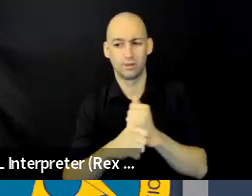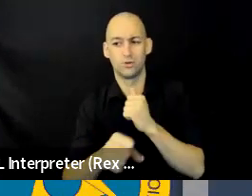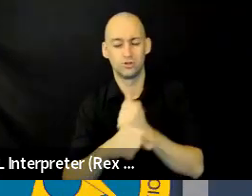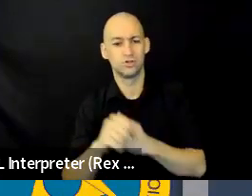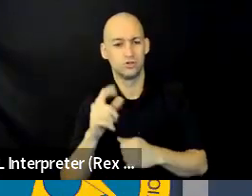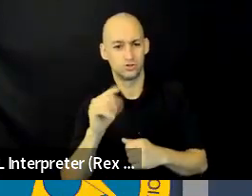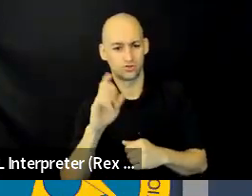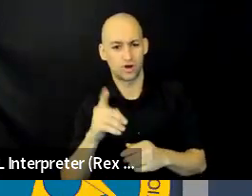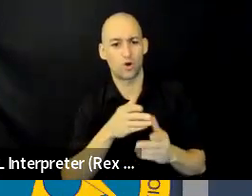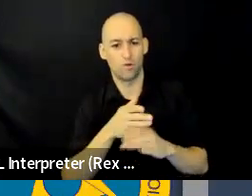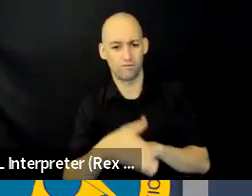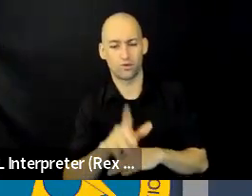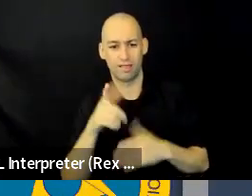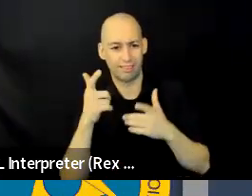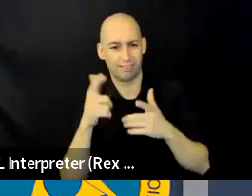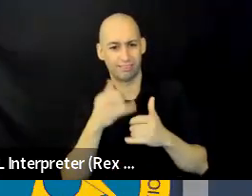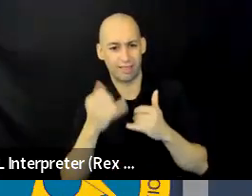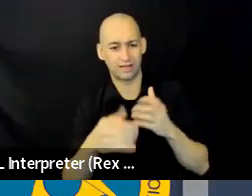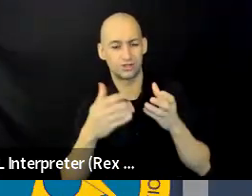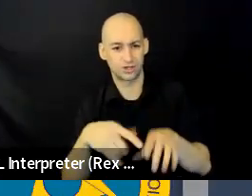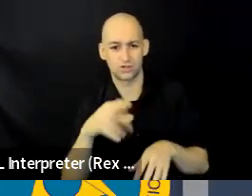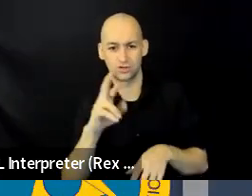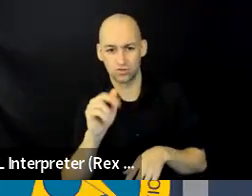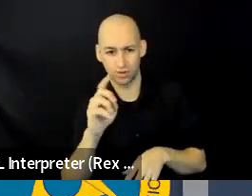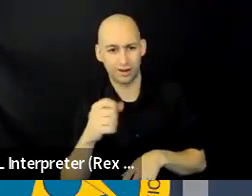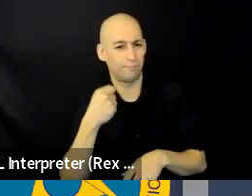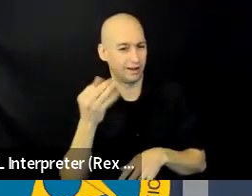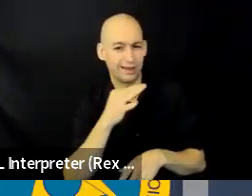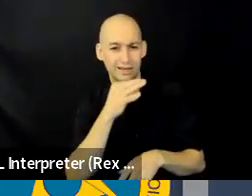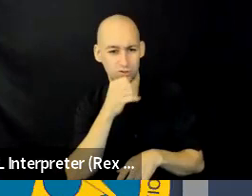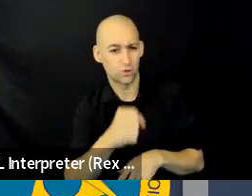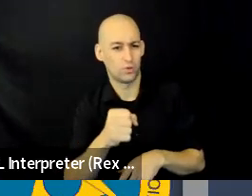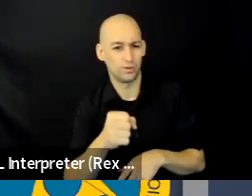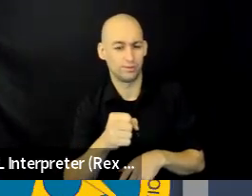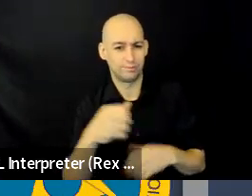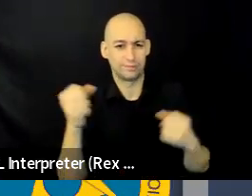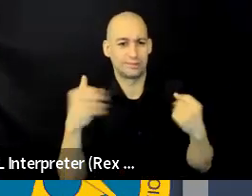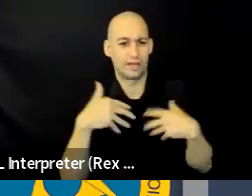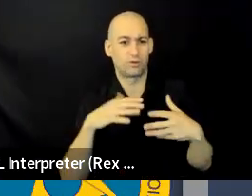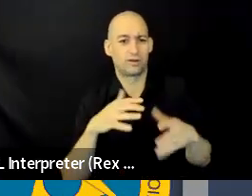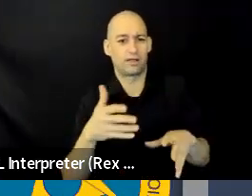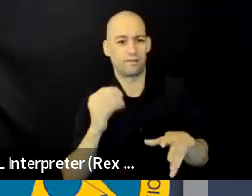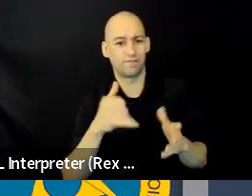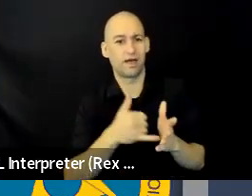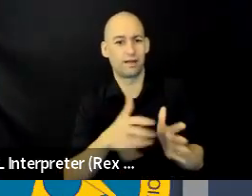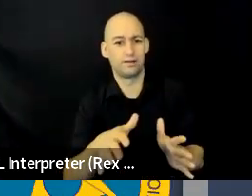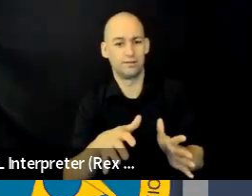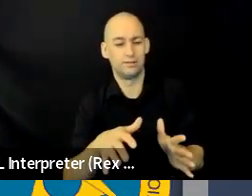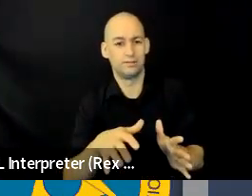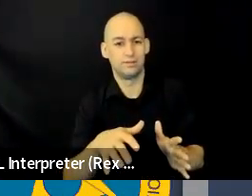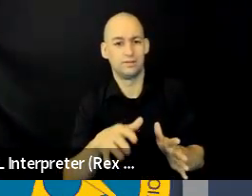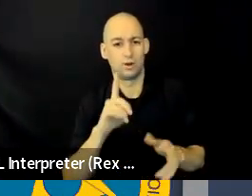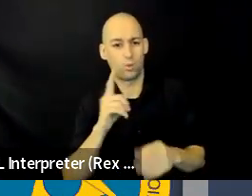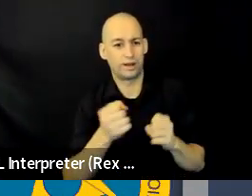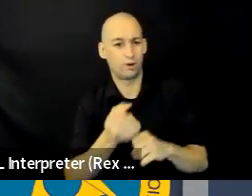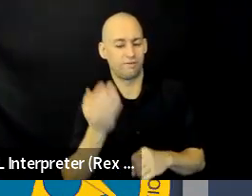Grade. As a 19-year-old, scared to death of it. The year before,